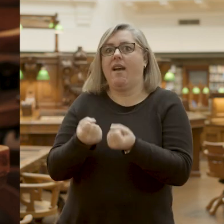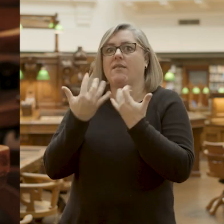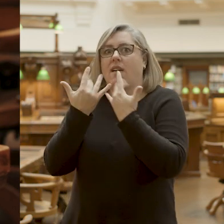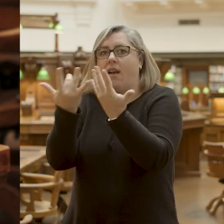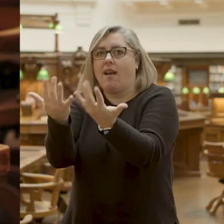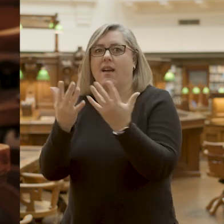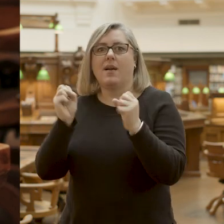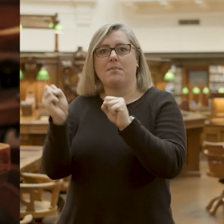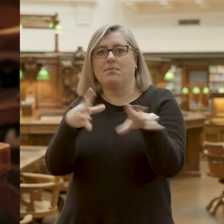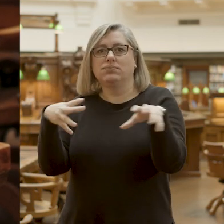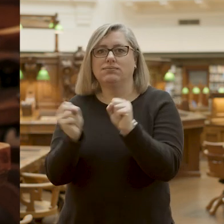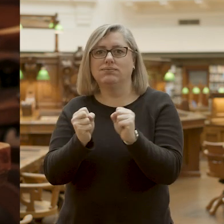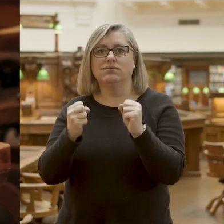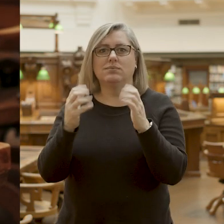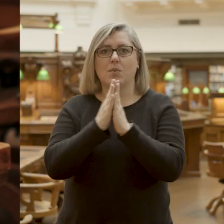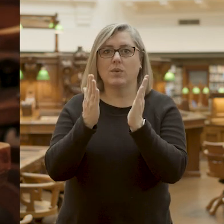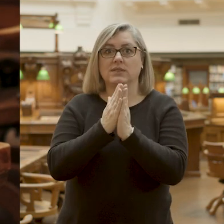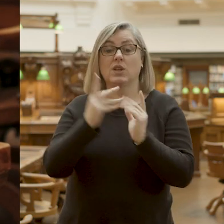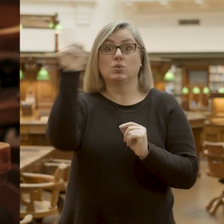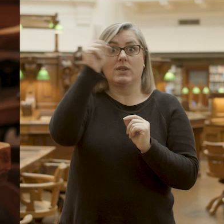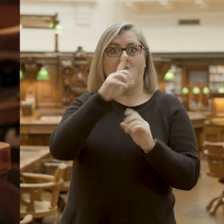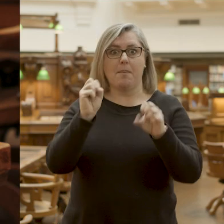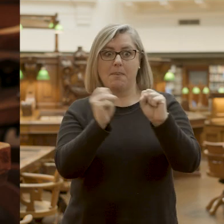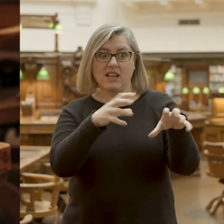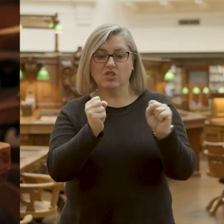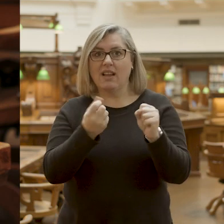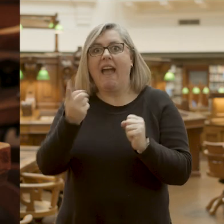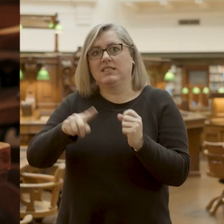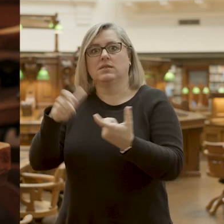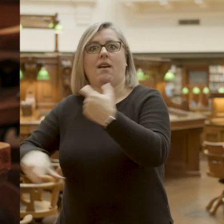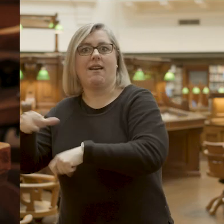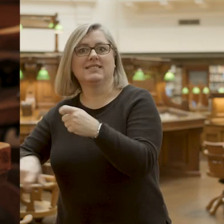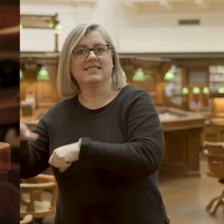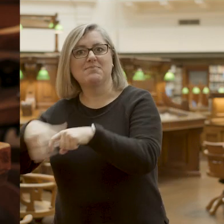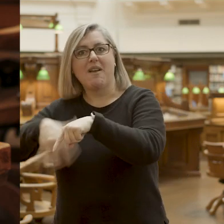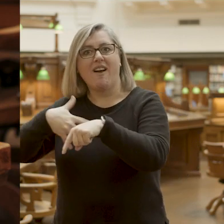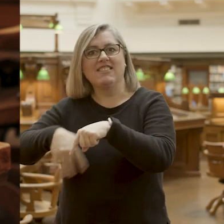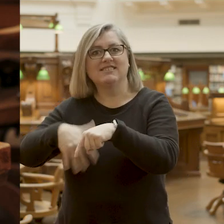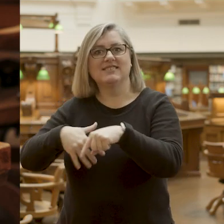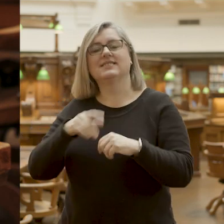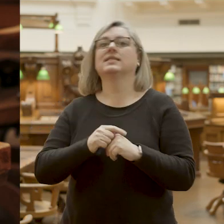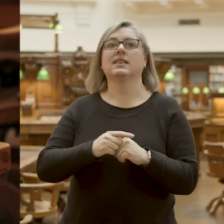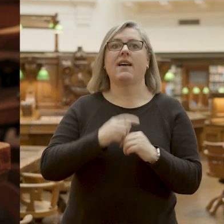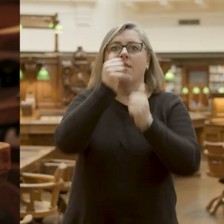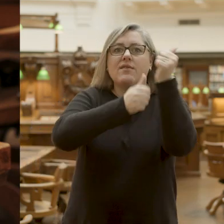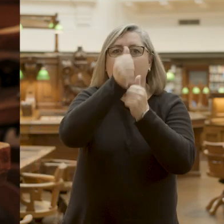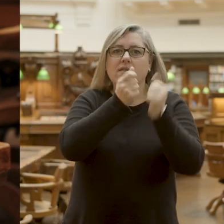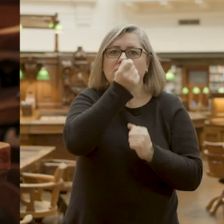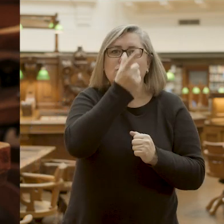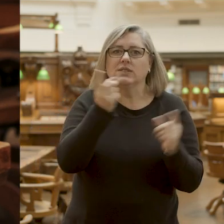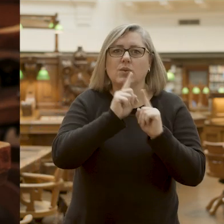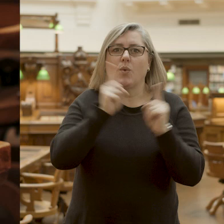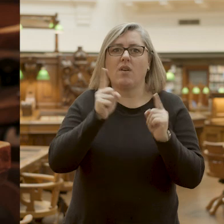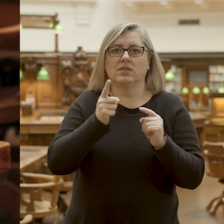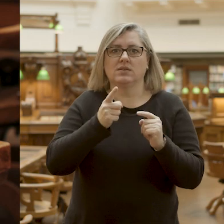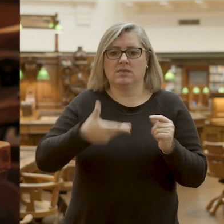the science behind the magic. It's going to be a lot of fun. One of my favorite tricks in the world is sawing a